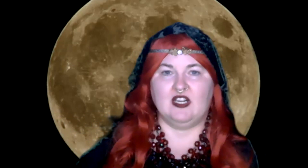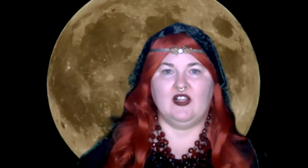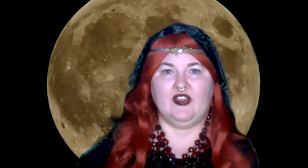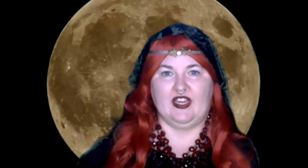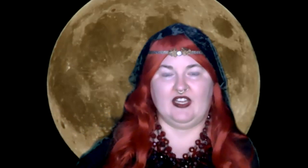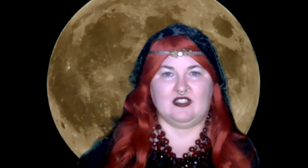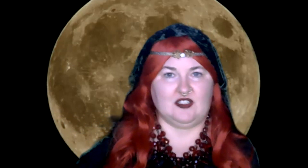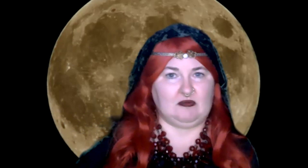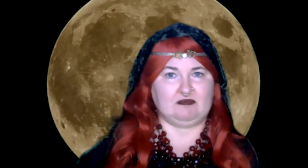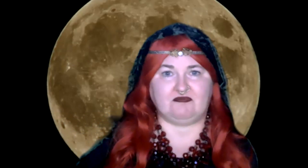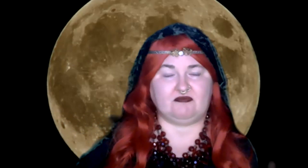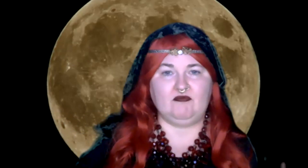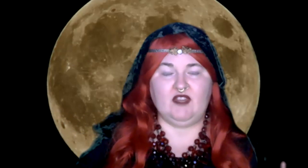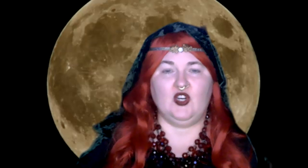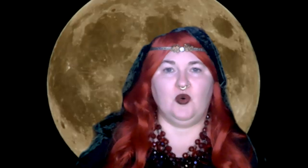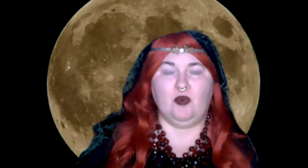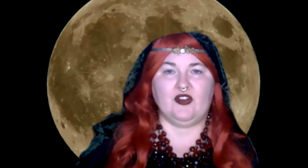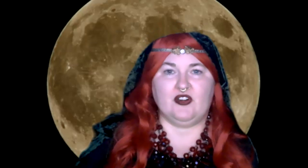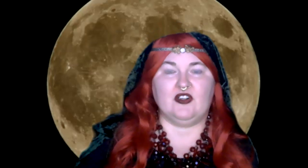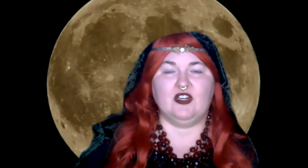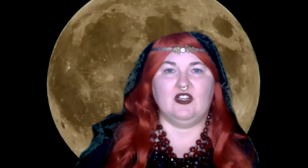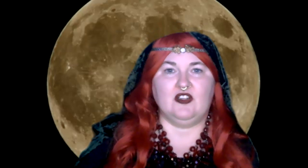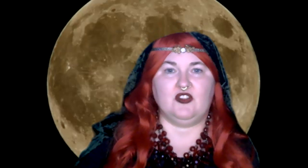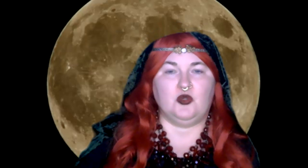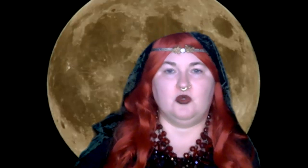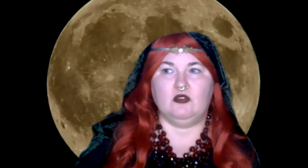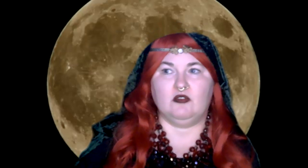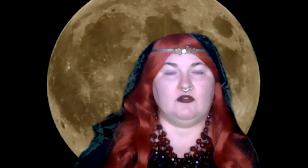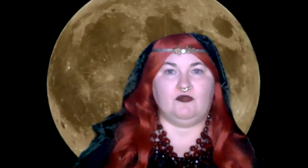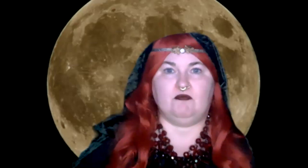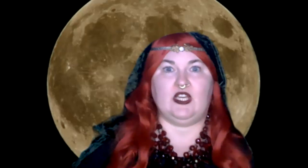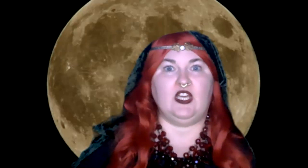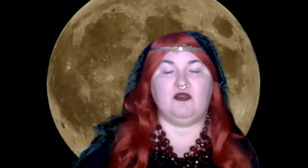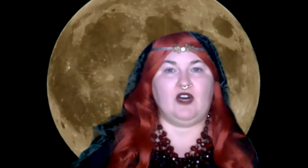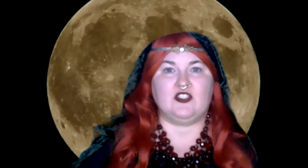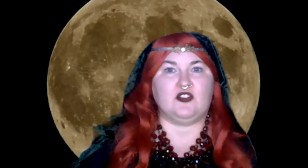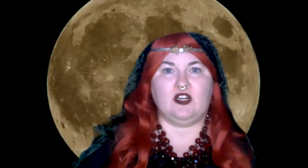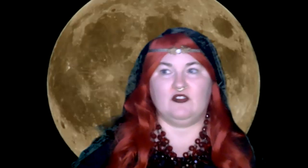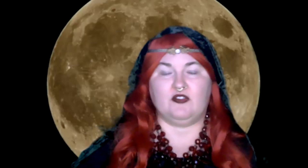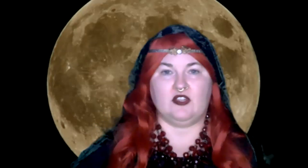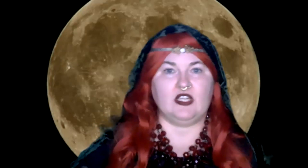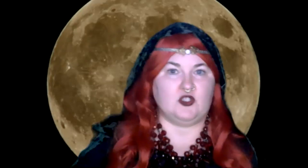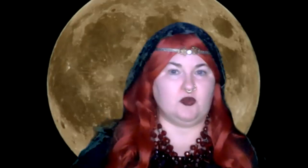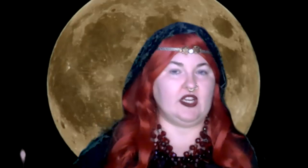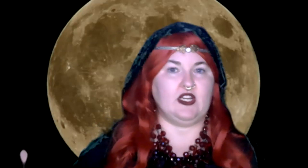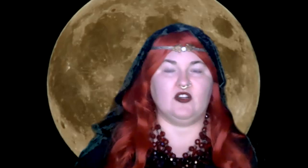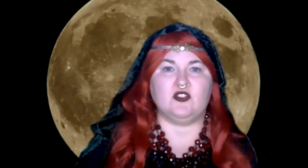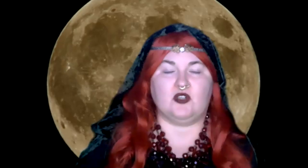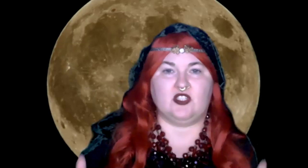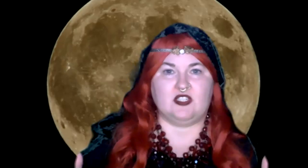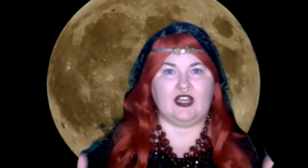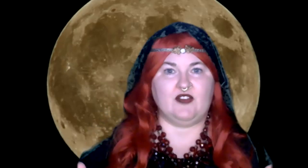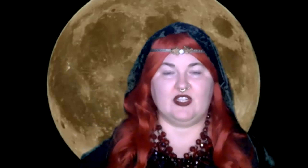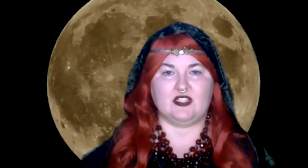happen. And, whether you keep fostering for the next 20 years